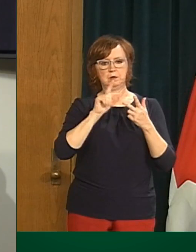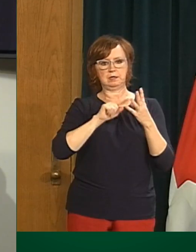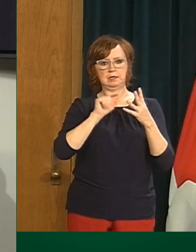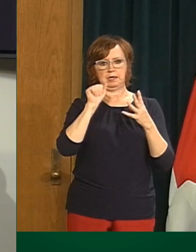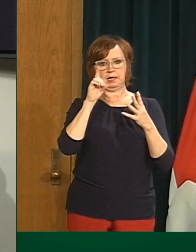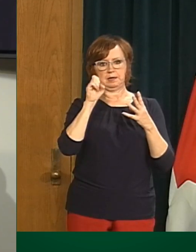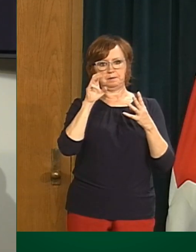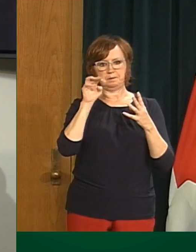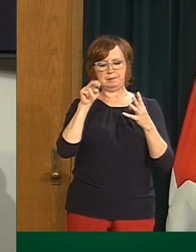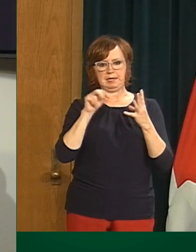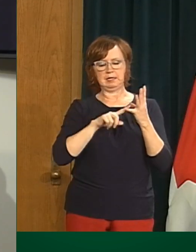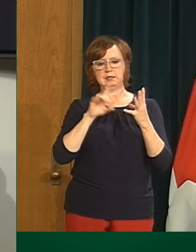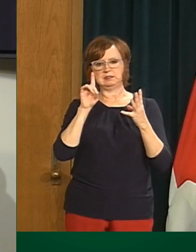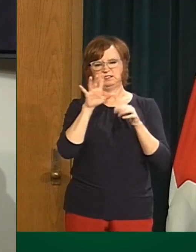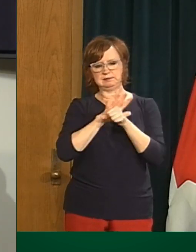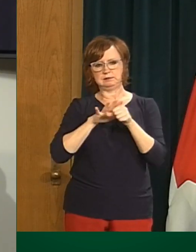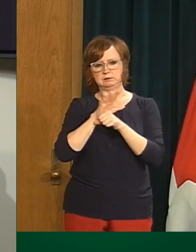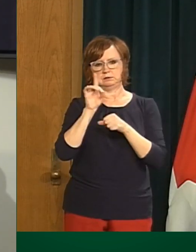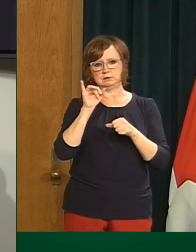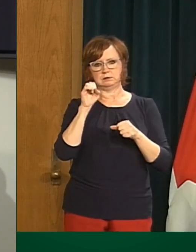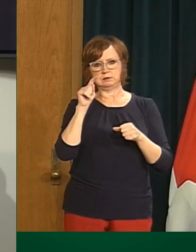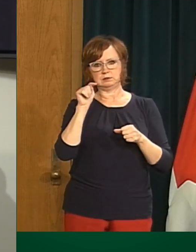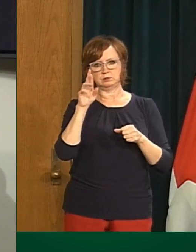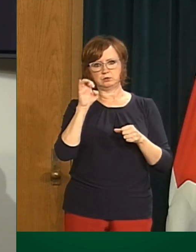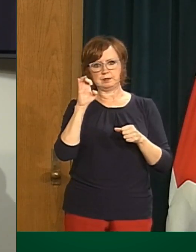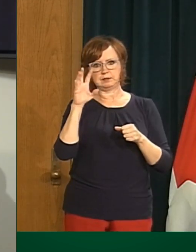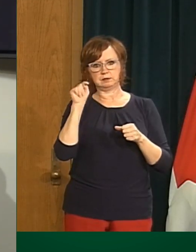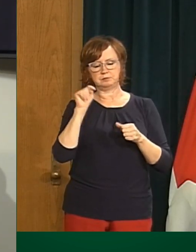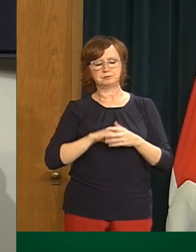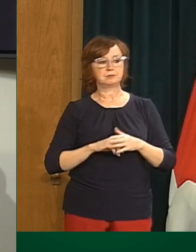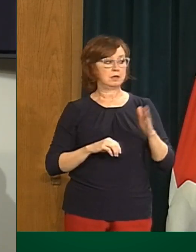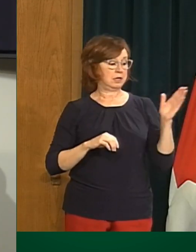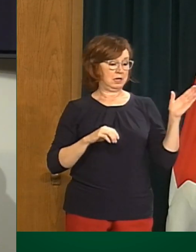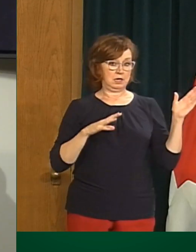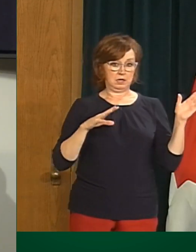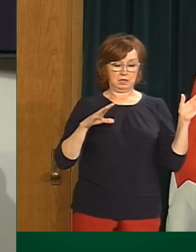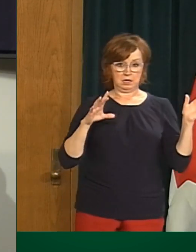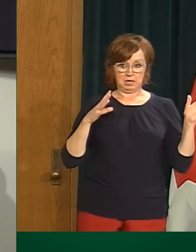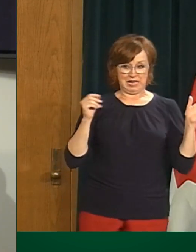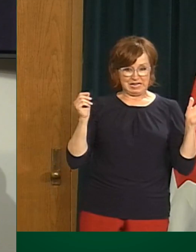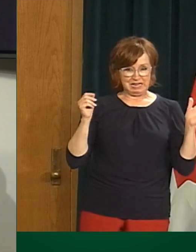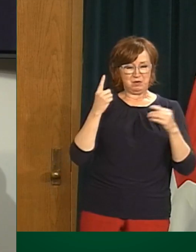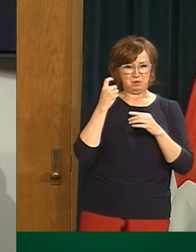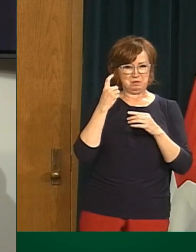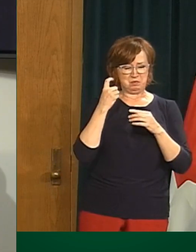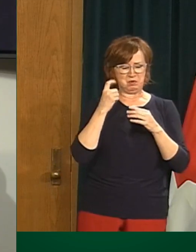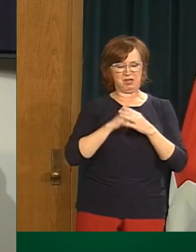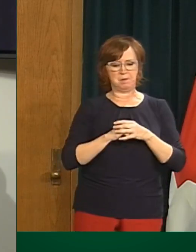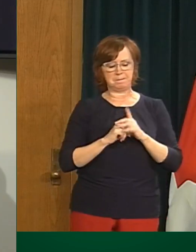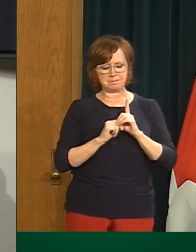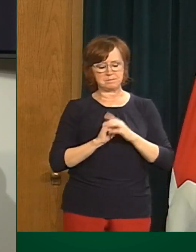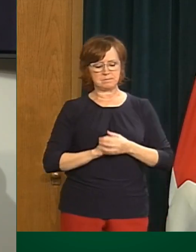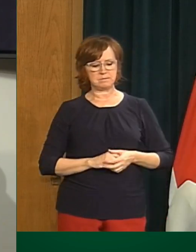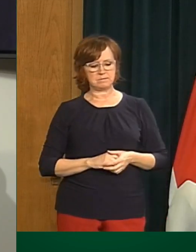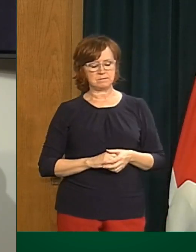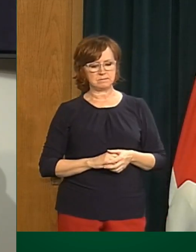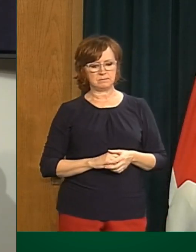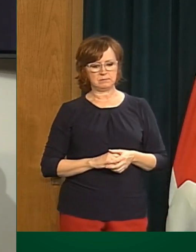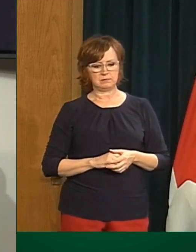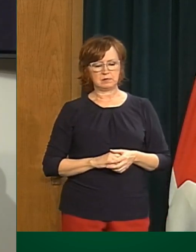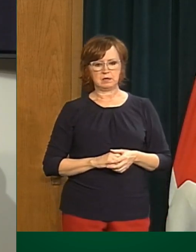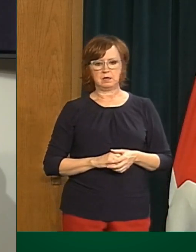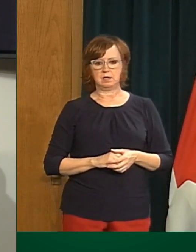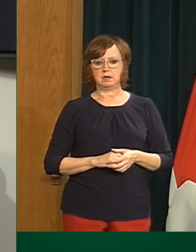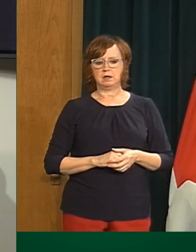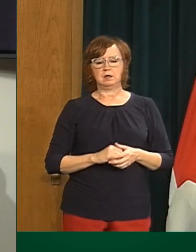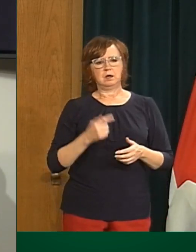And I just like to add, for the rest of the province, I think we have been saying that obviously limit